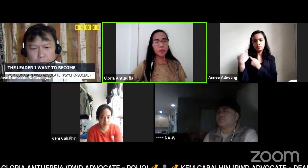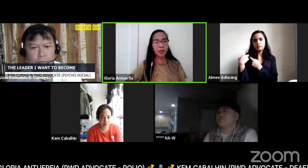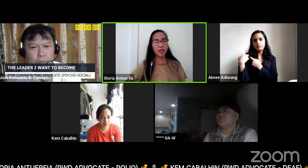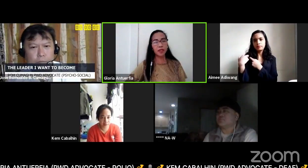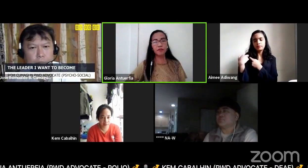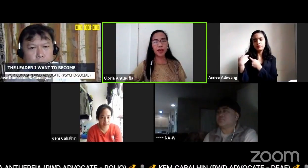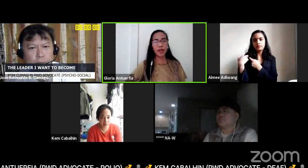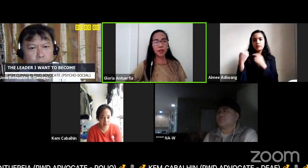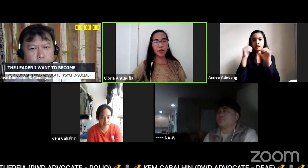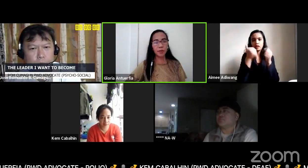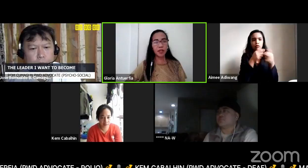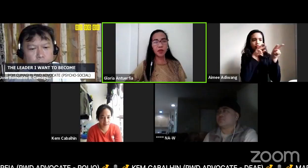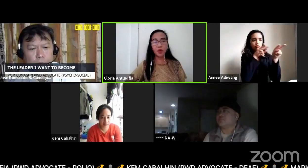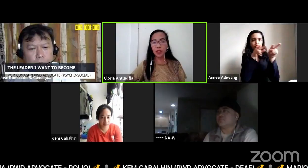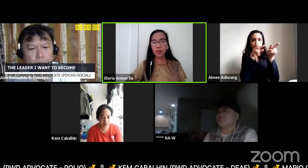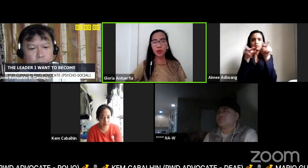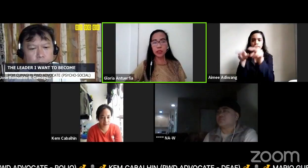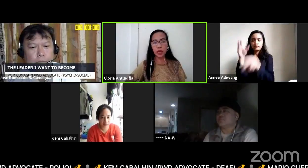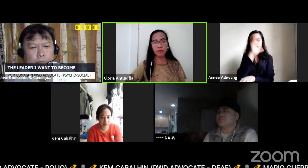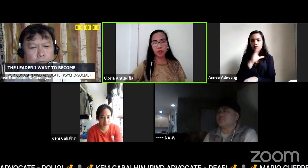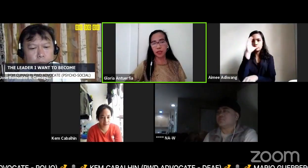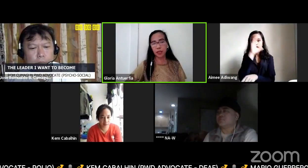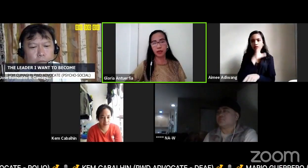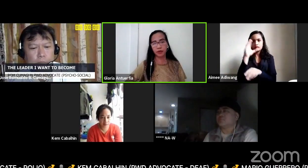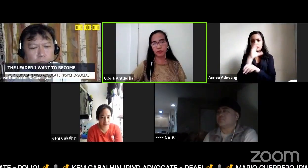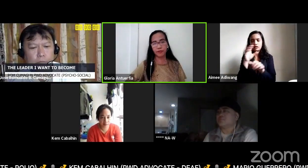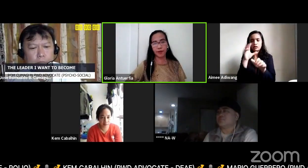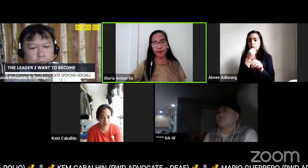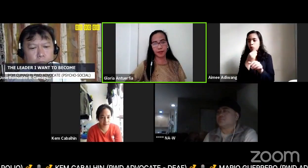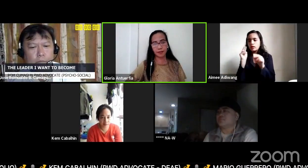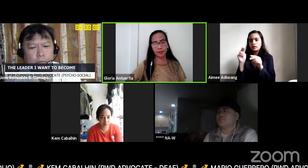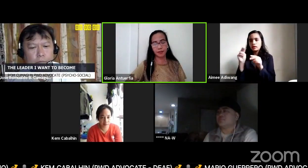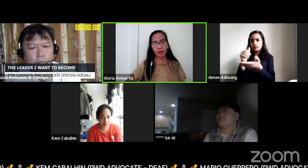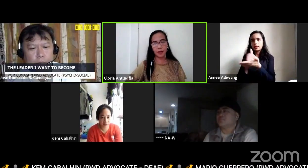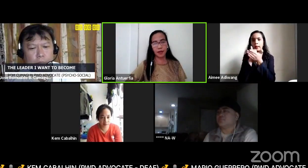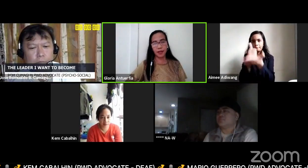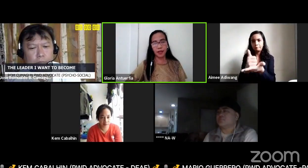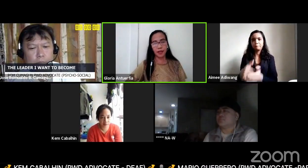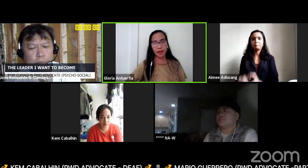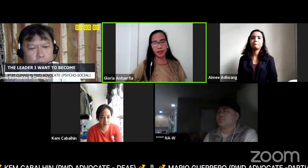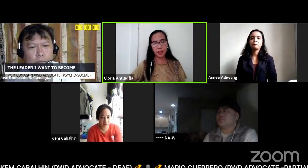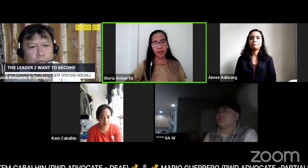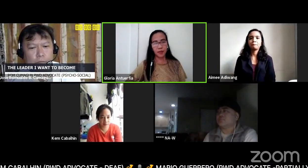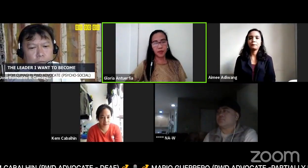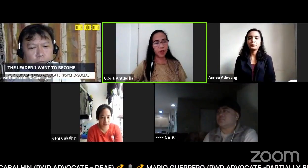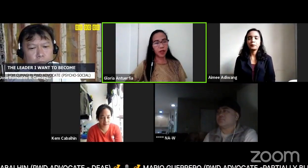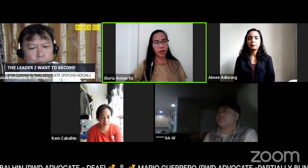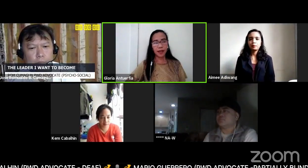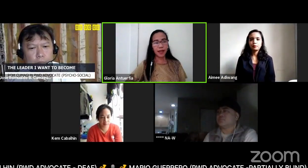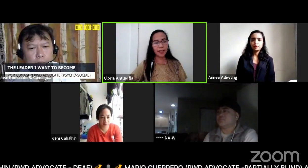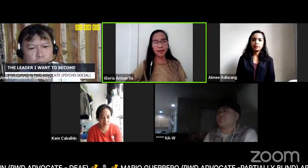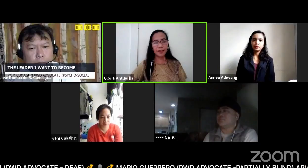looking for somebody, for anybody who needs help for this kind of devices. And